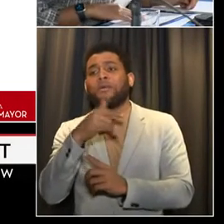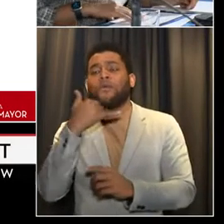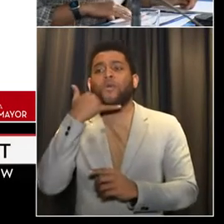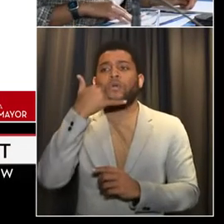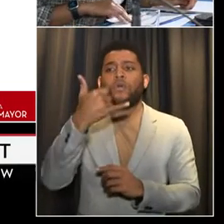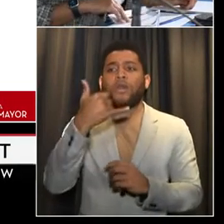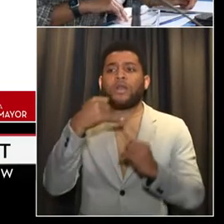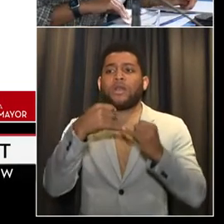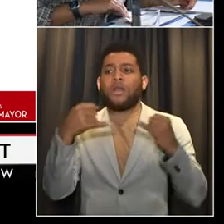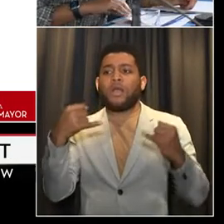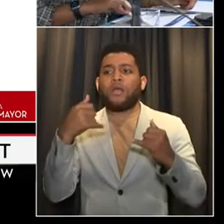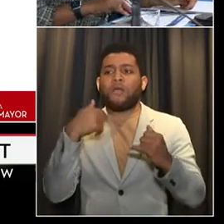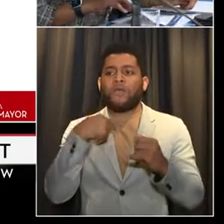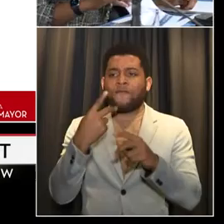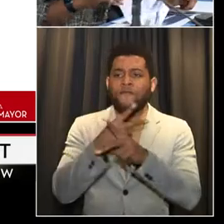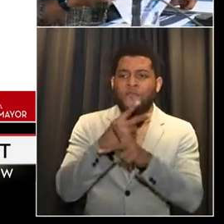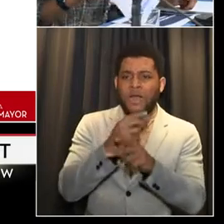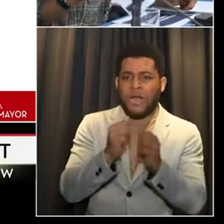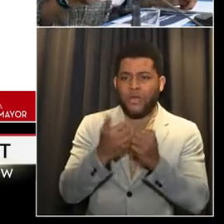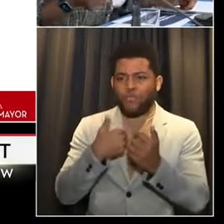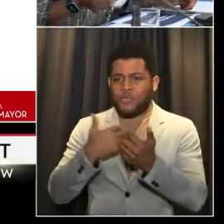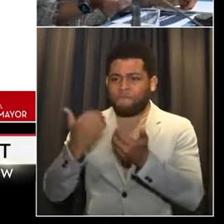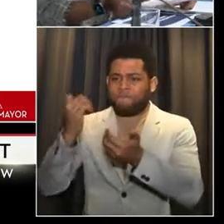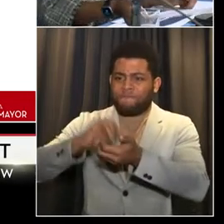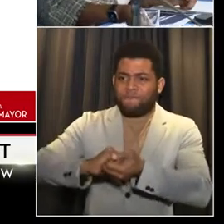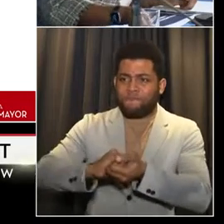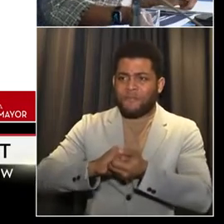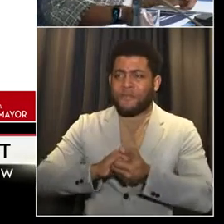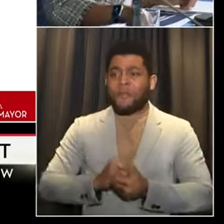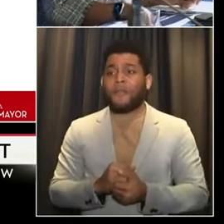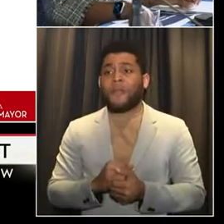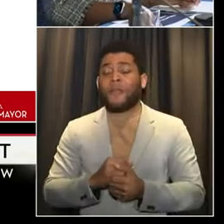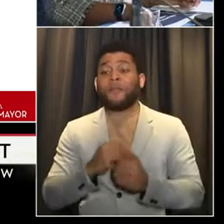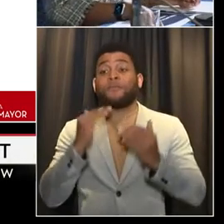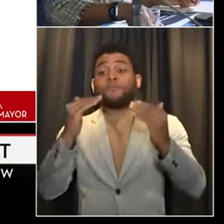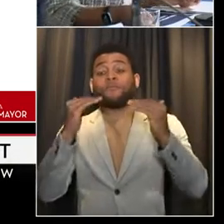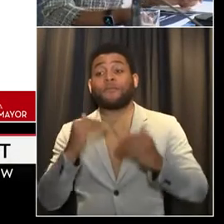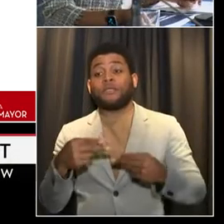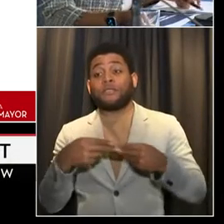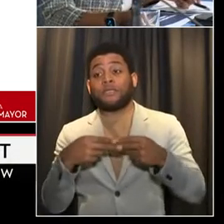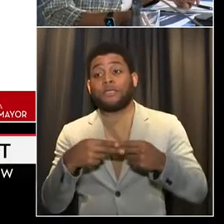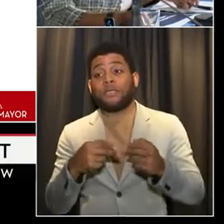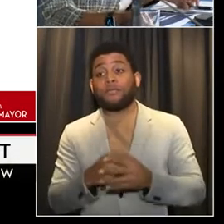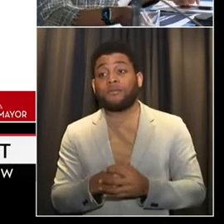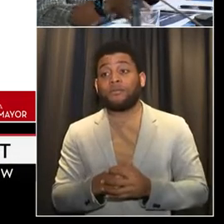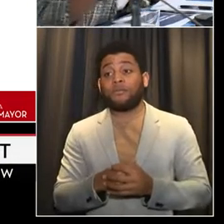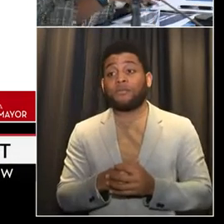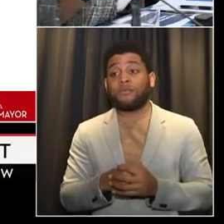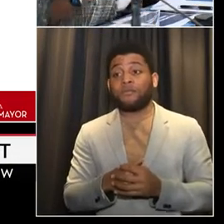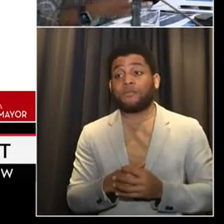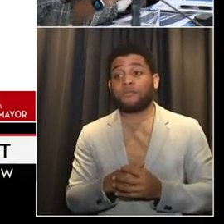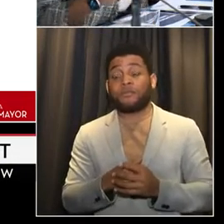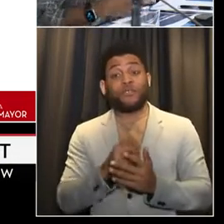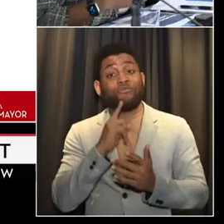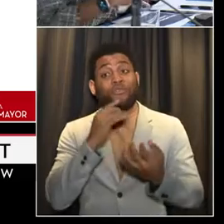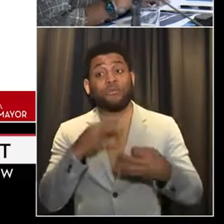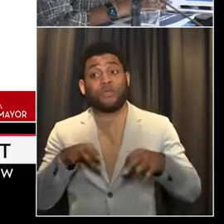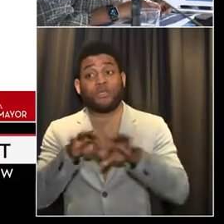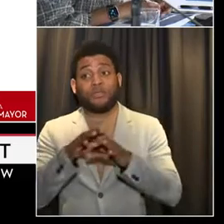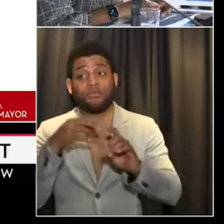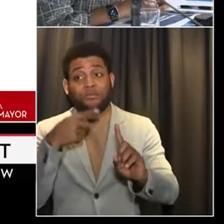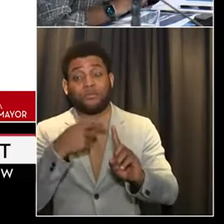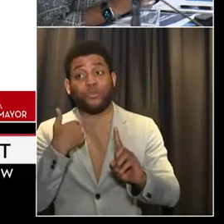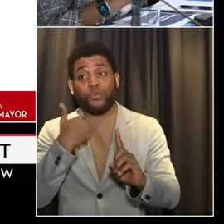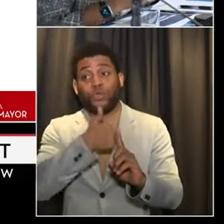be in partnership. Next slide. And then certainly it's critical, and we know how important it is to